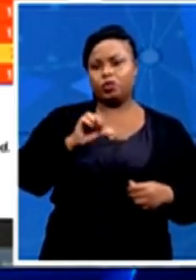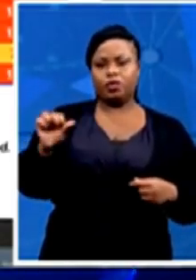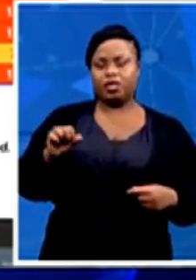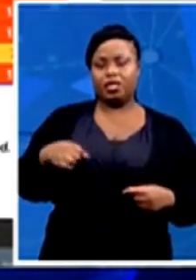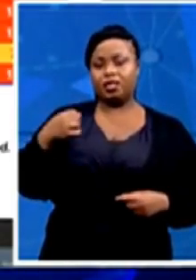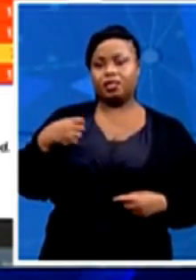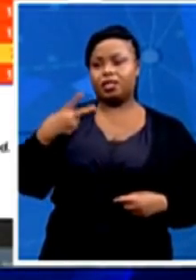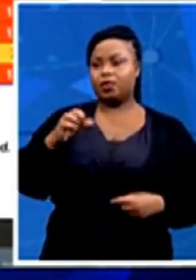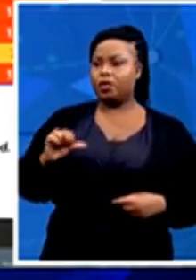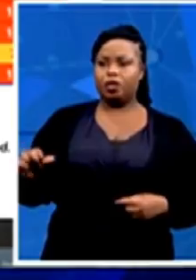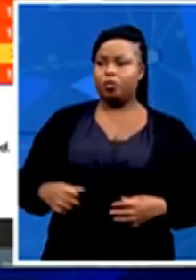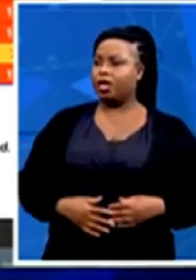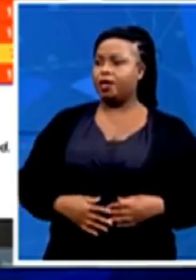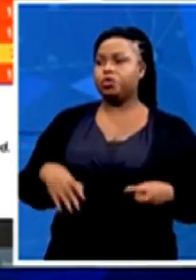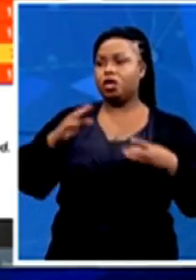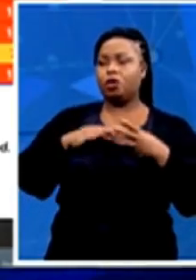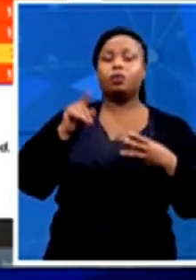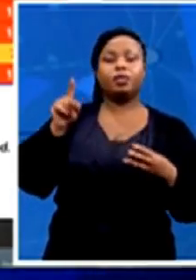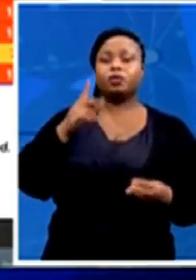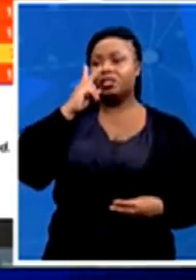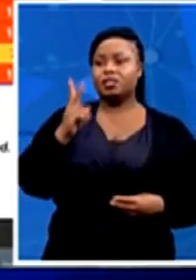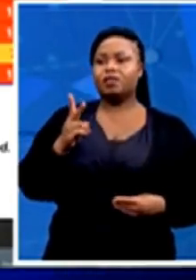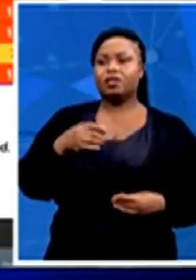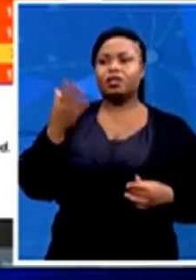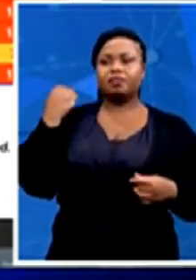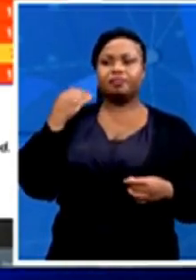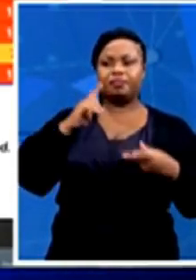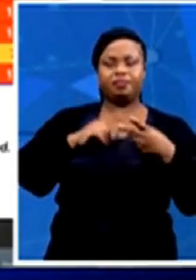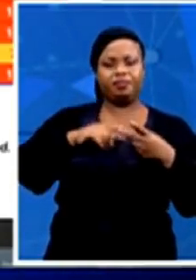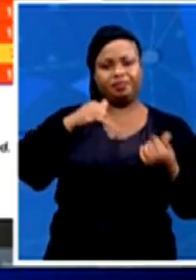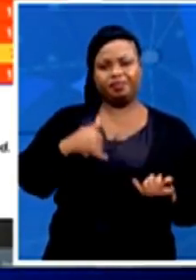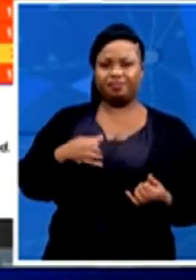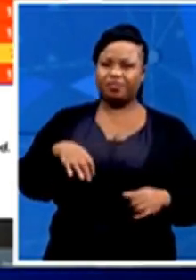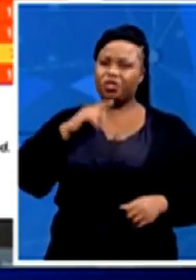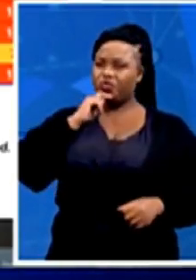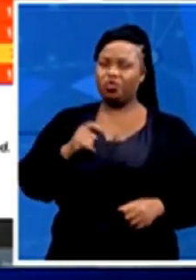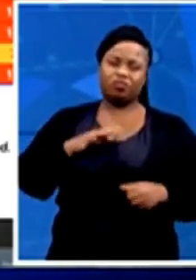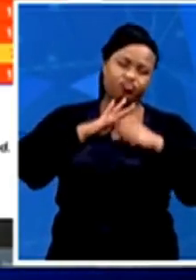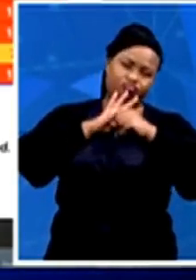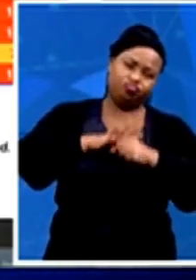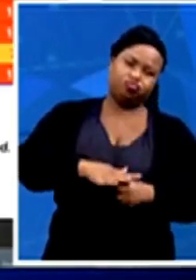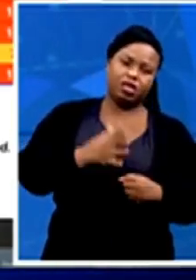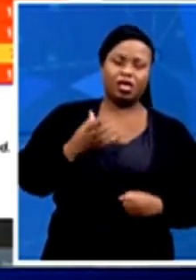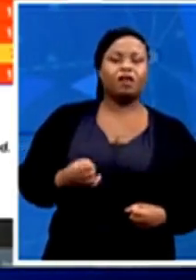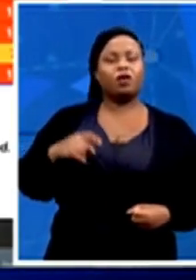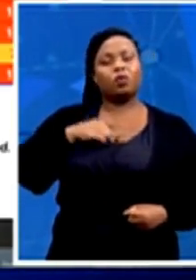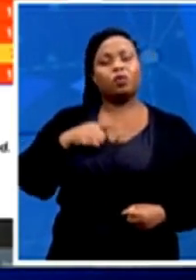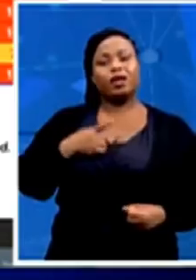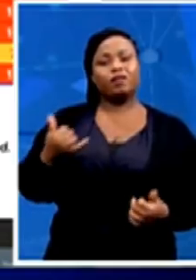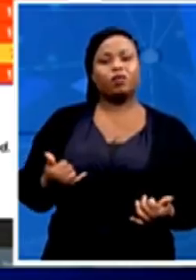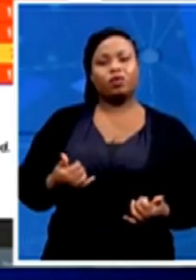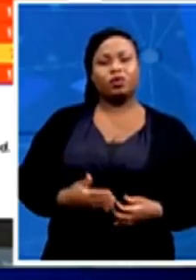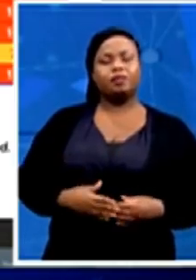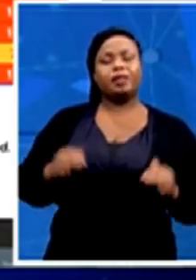The figure to the right is the one that is completely under constraint. So that is our occupancy for designated critical care beds. We are running